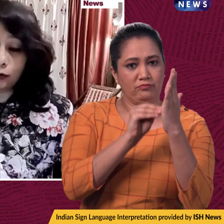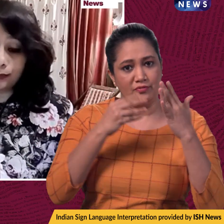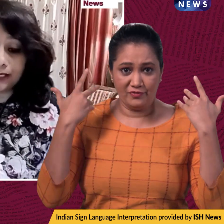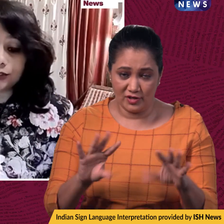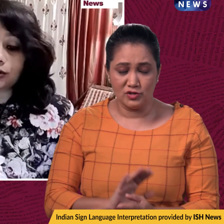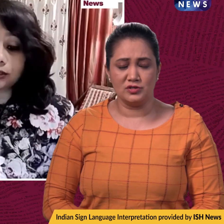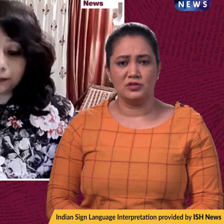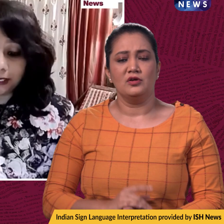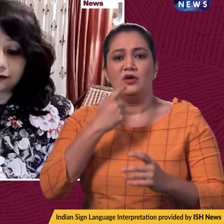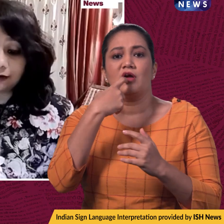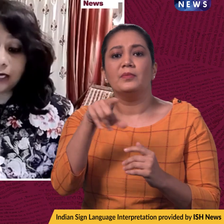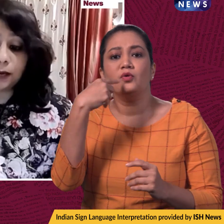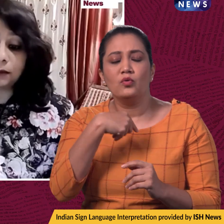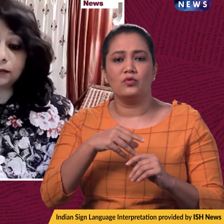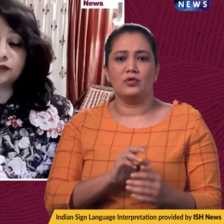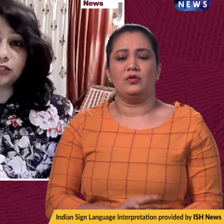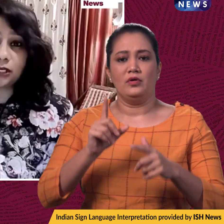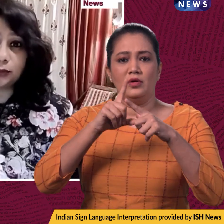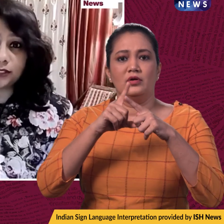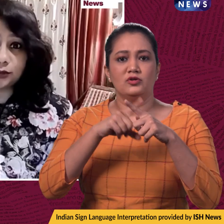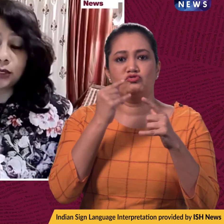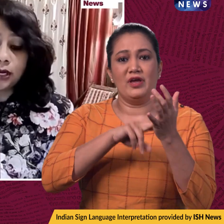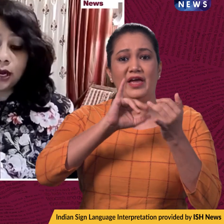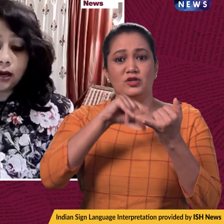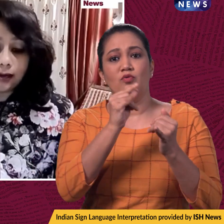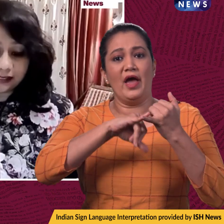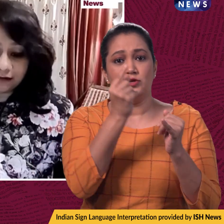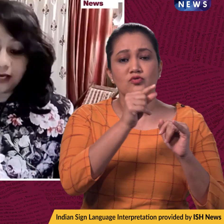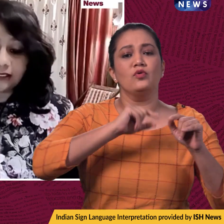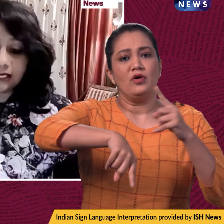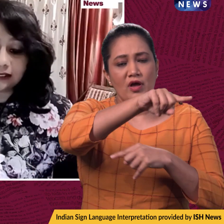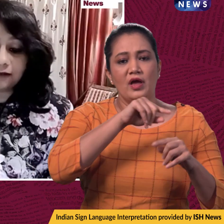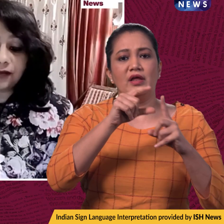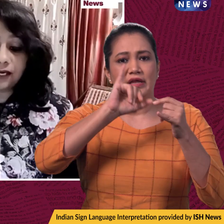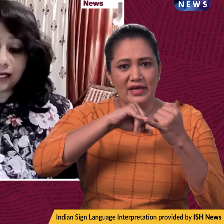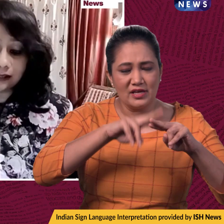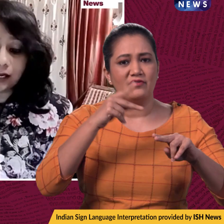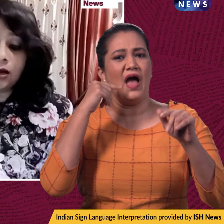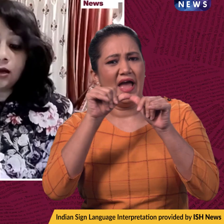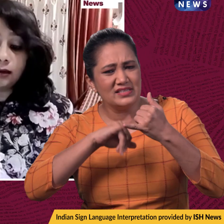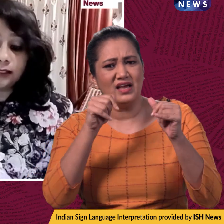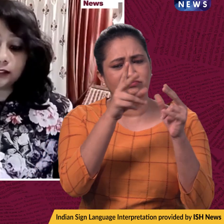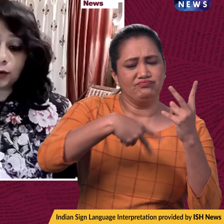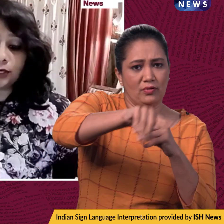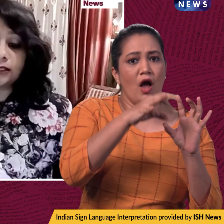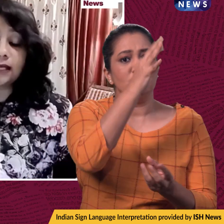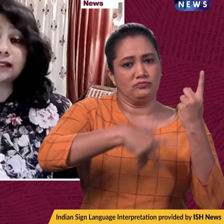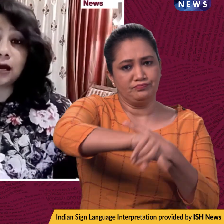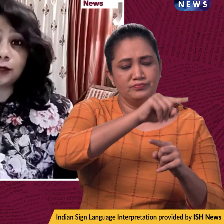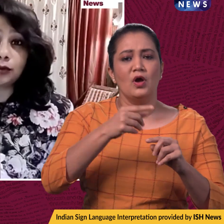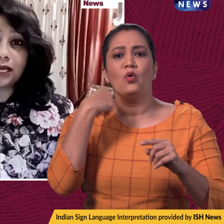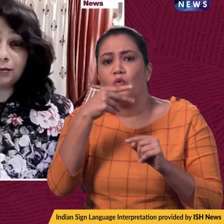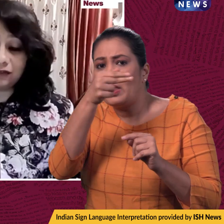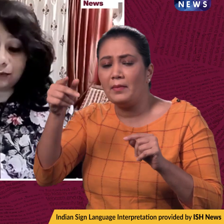registered now based on a complaint filed by members of JNUSU, SFI, DSF and ISA early this morning